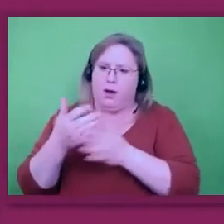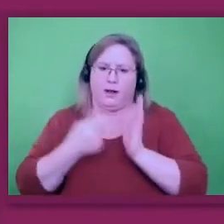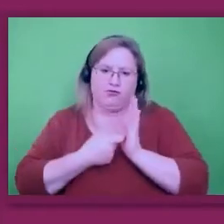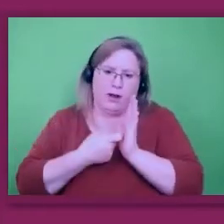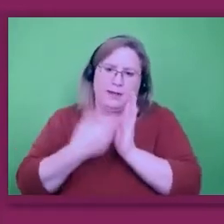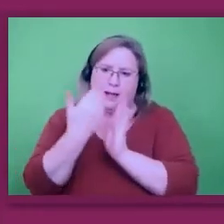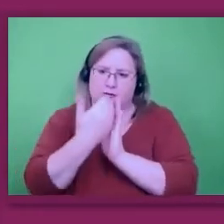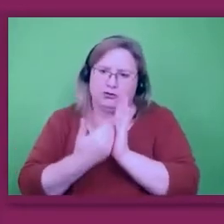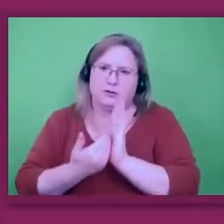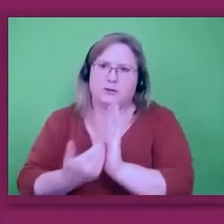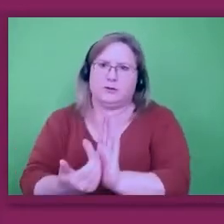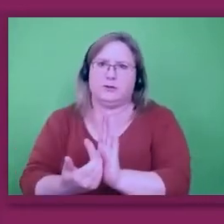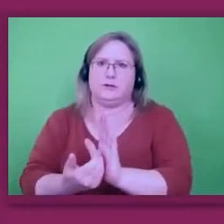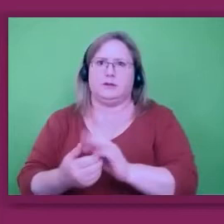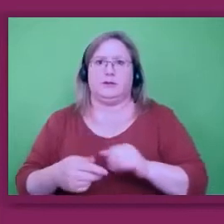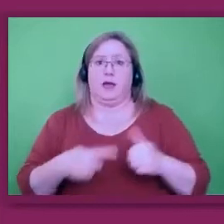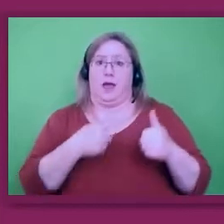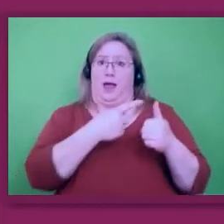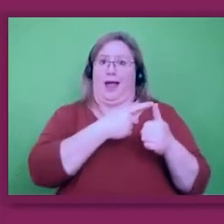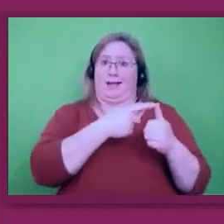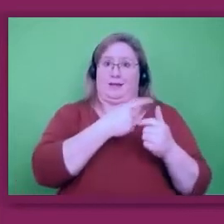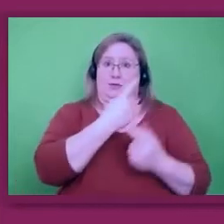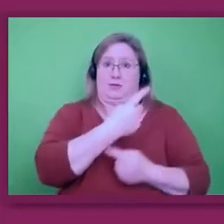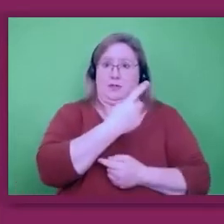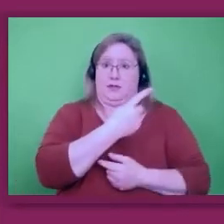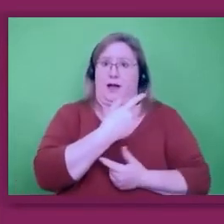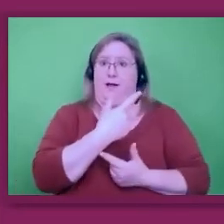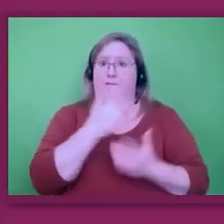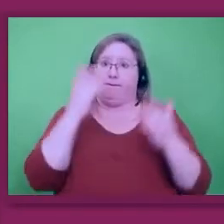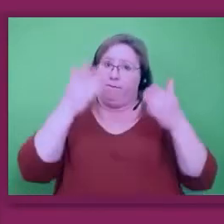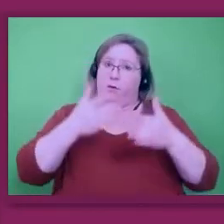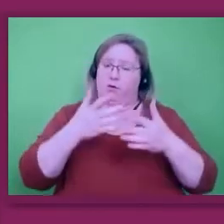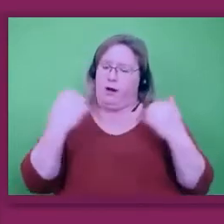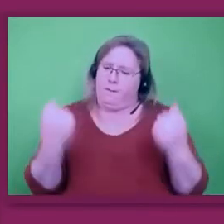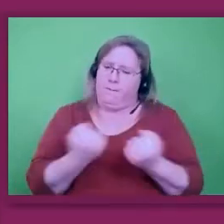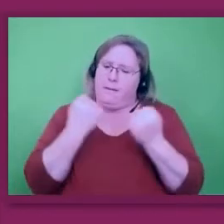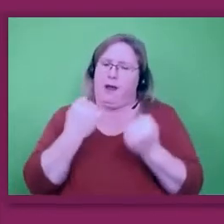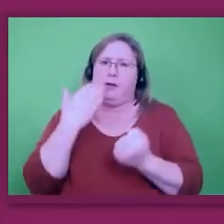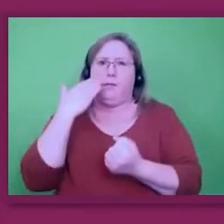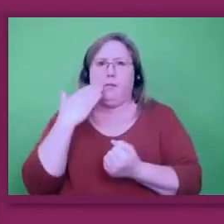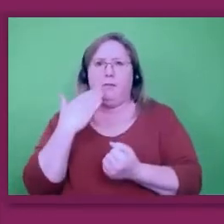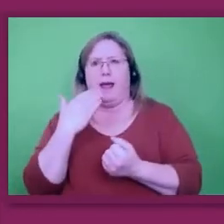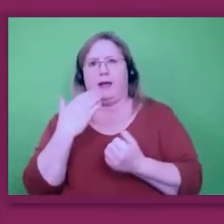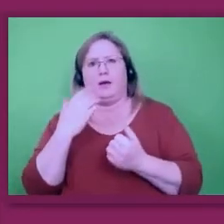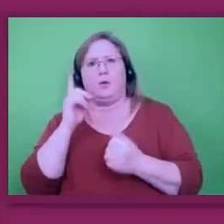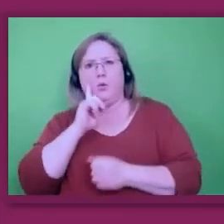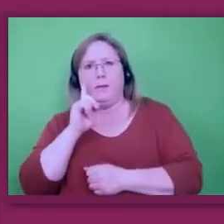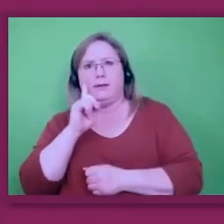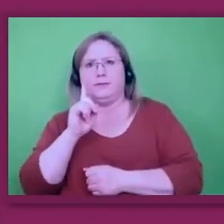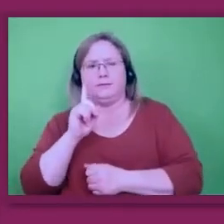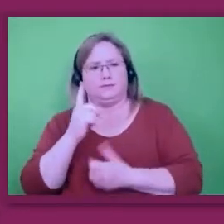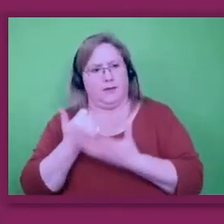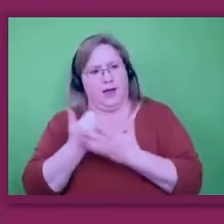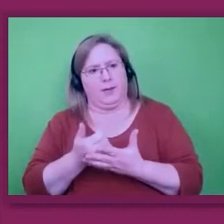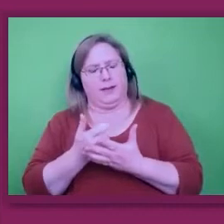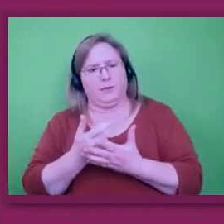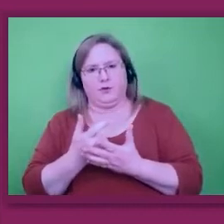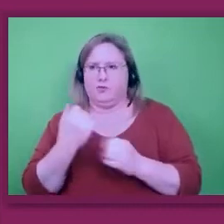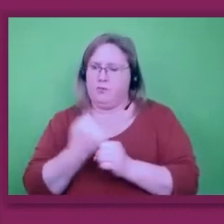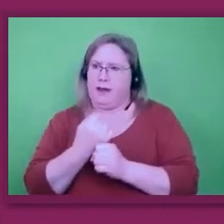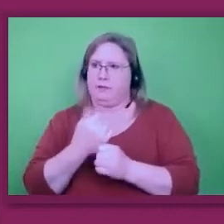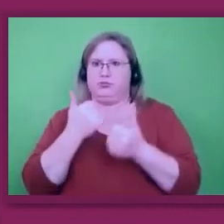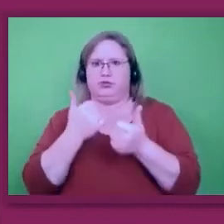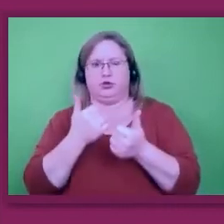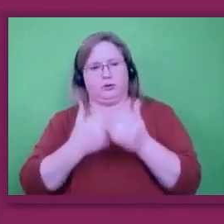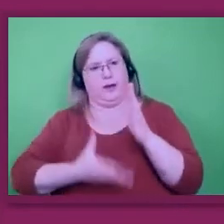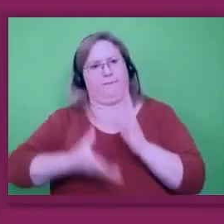empowering Black women to make informed choices and to advocate for themselves throughout their pregnancies and after childbirth. Over to you,